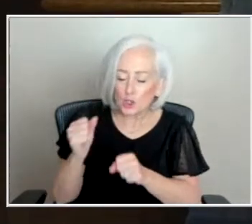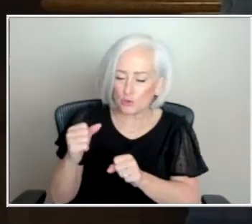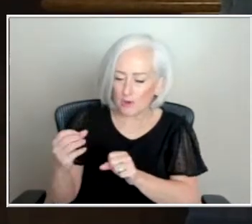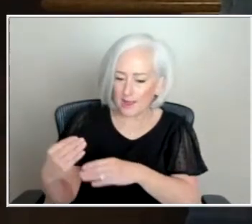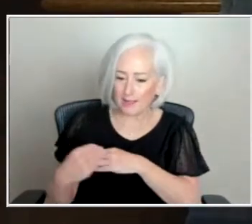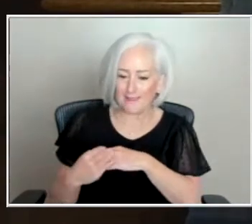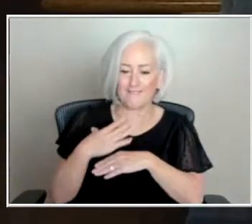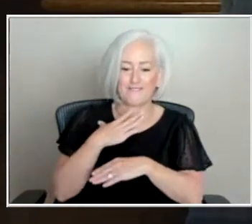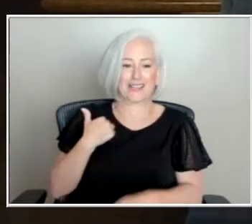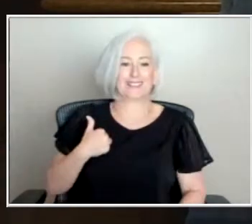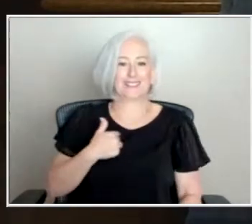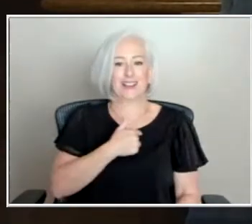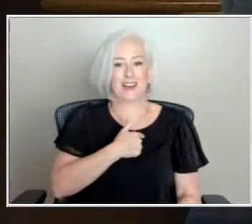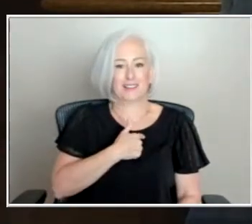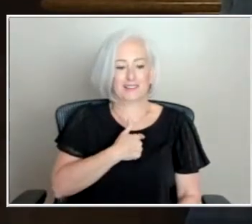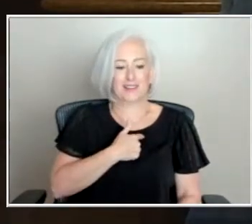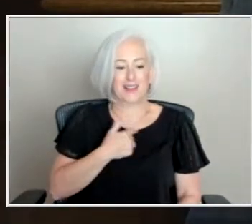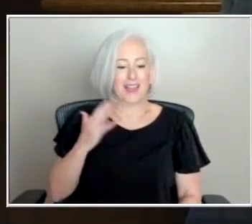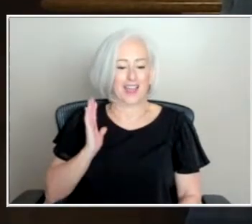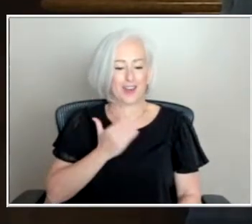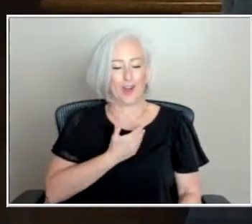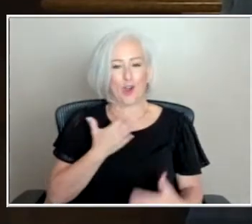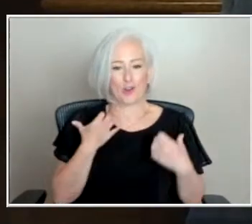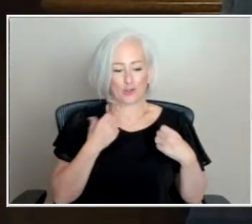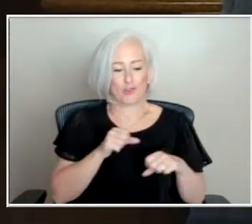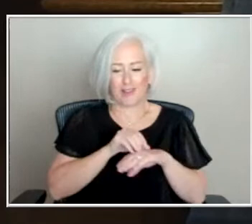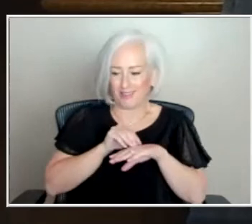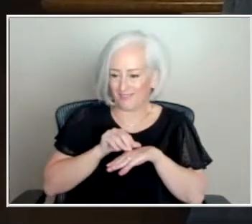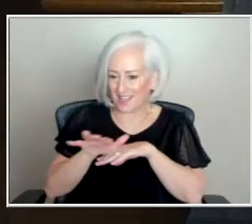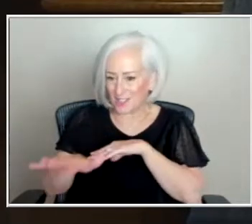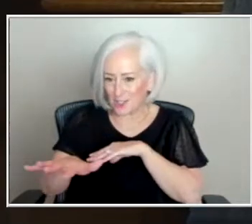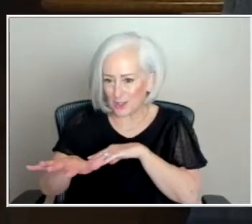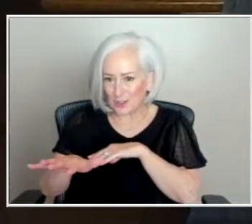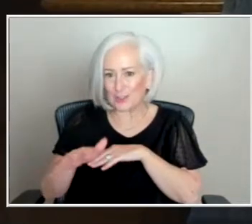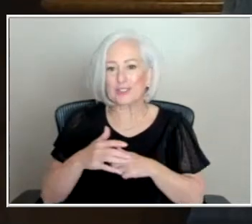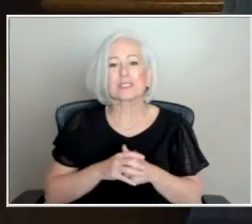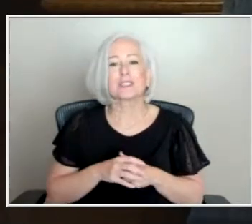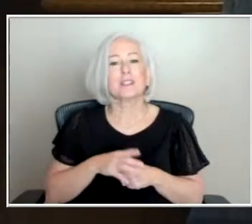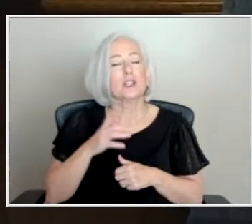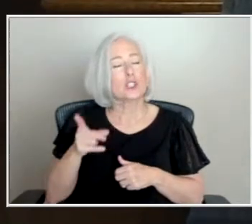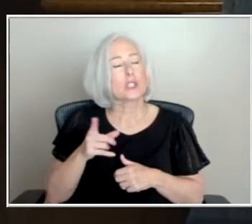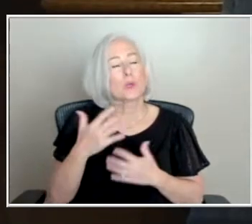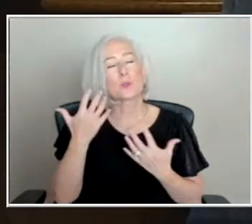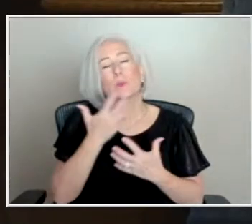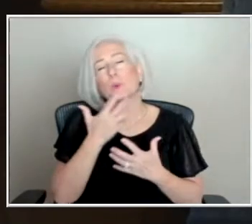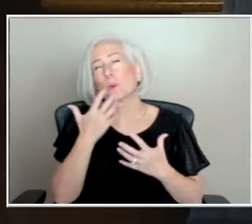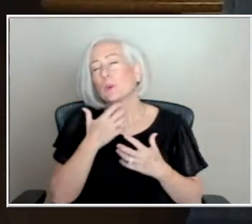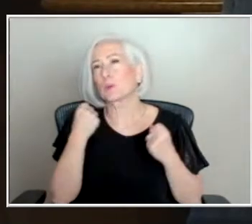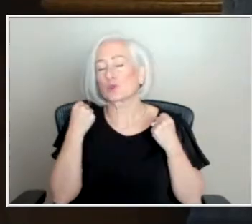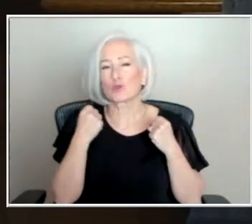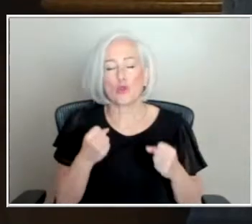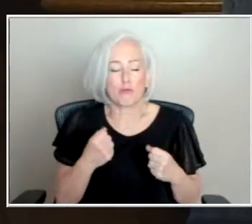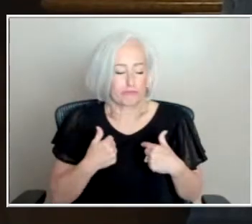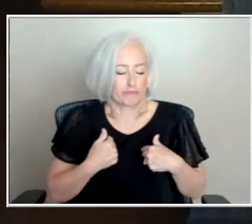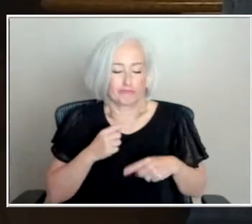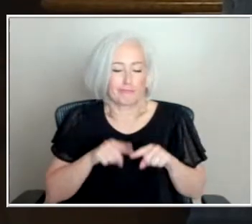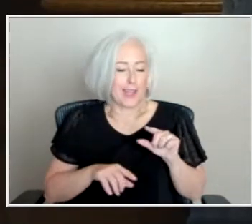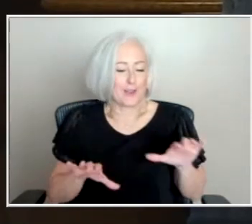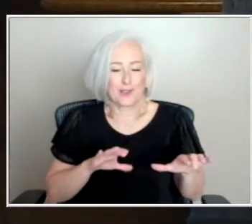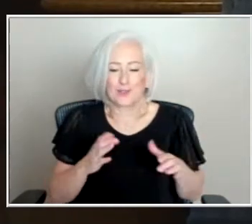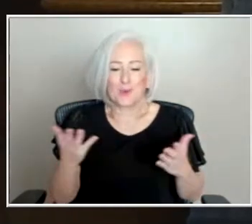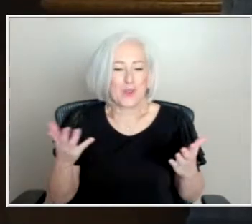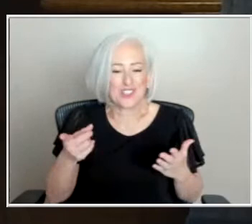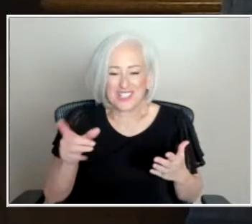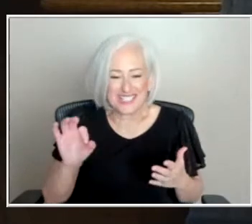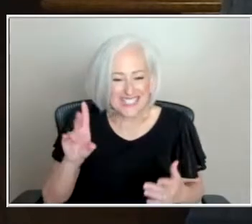much as she gained strength from us, if not more. Mm-hmm. She was incredibly strong. I don't believe that I could have done the same things that she did.